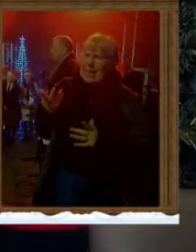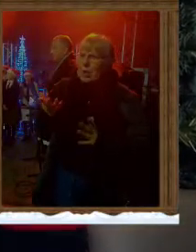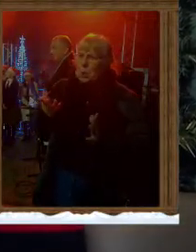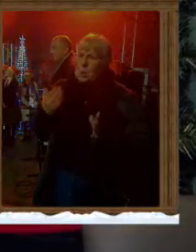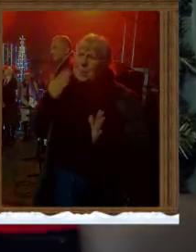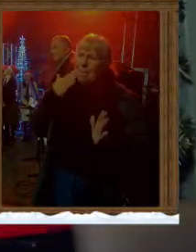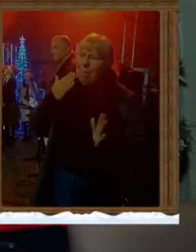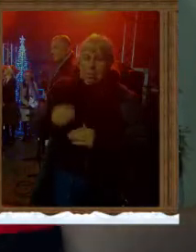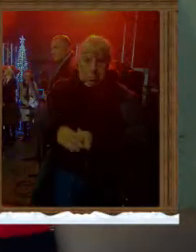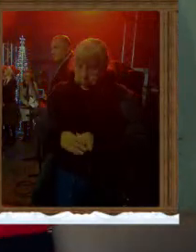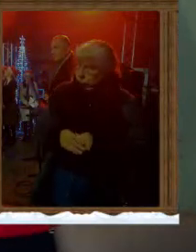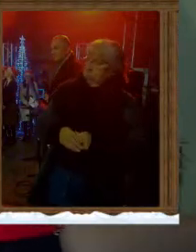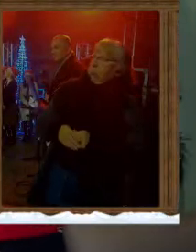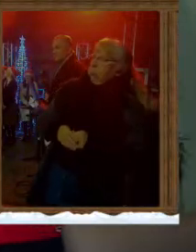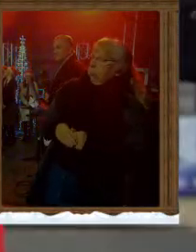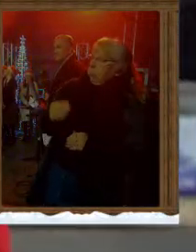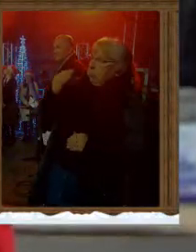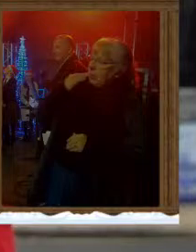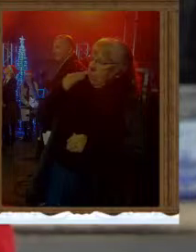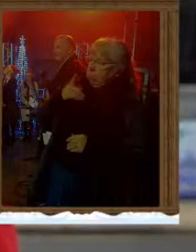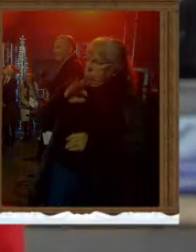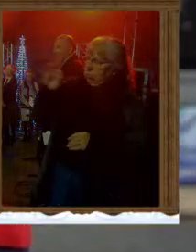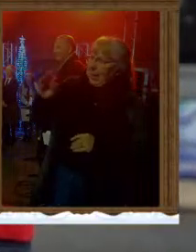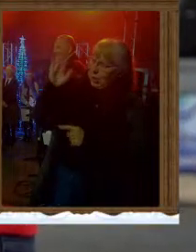simple? Are you simple?